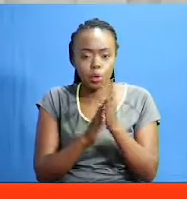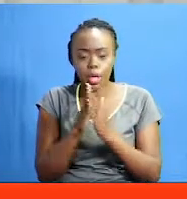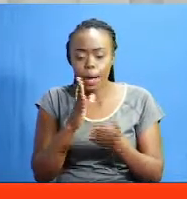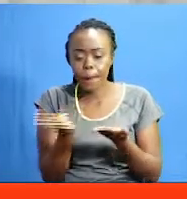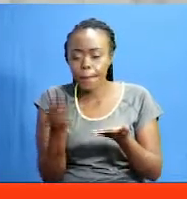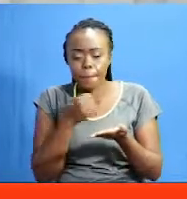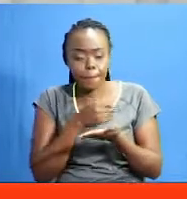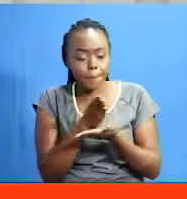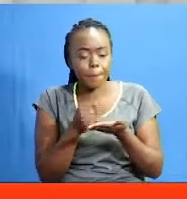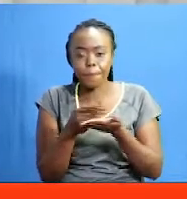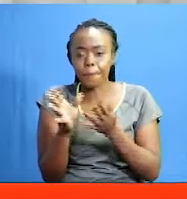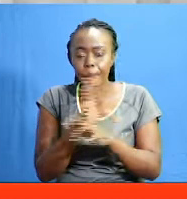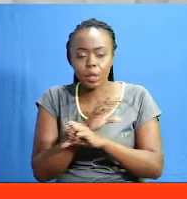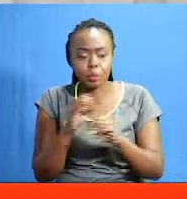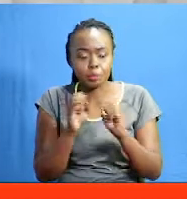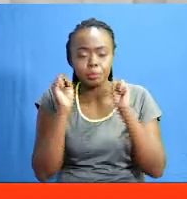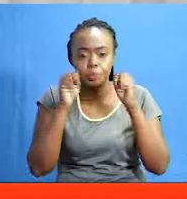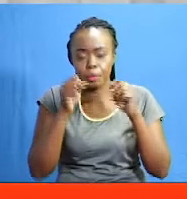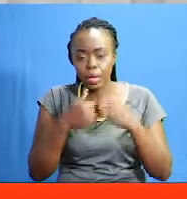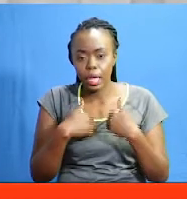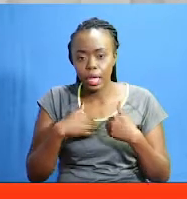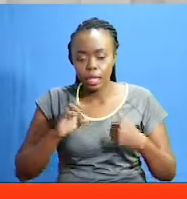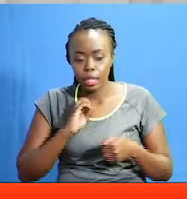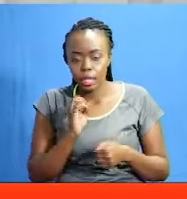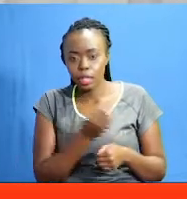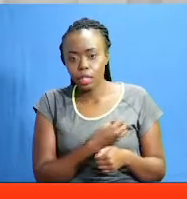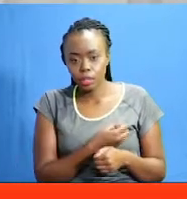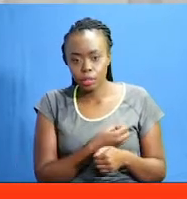sanitizers. We don't buy. We are able to have our own